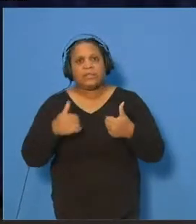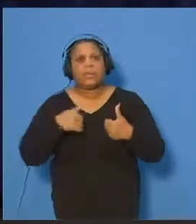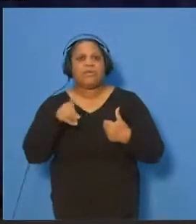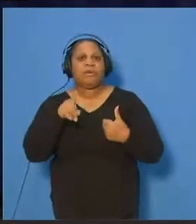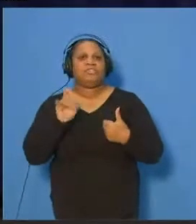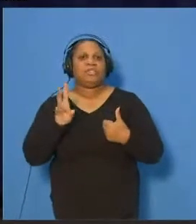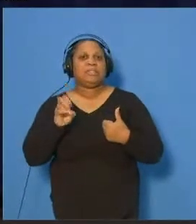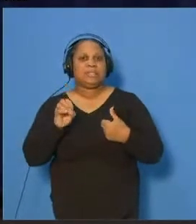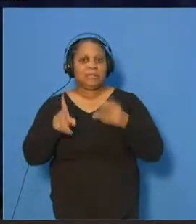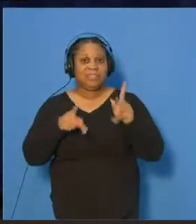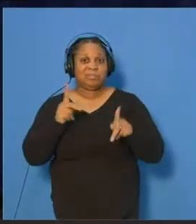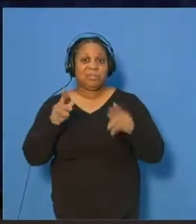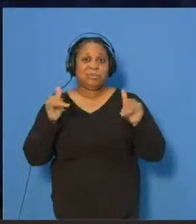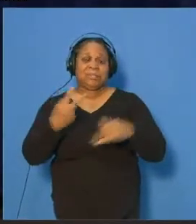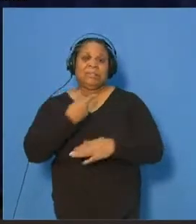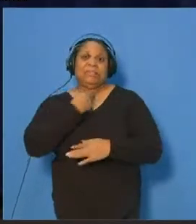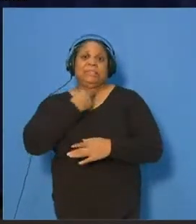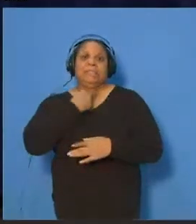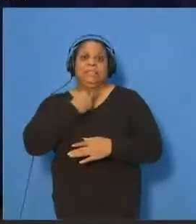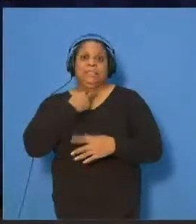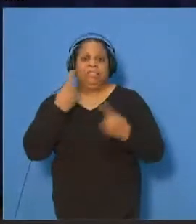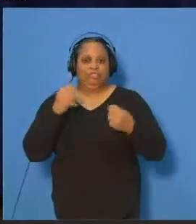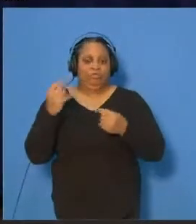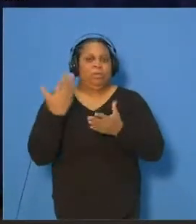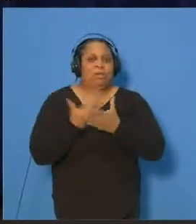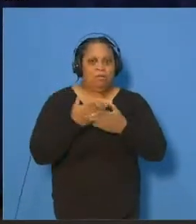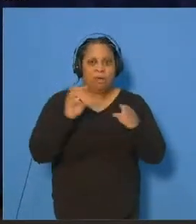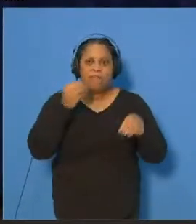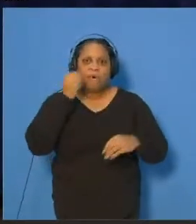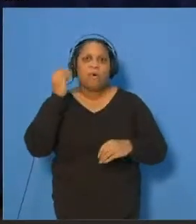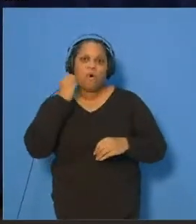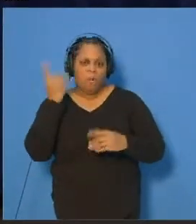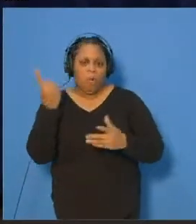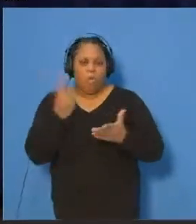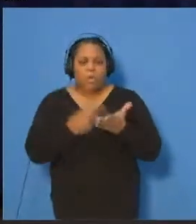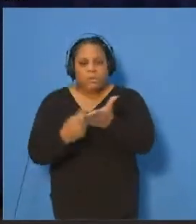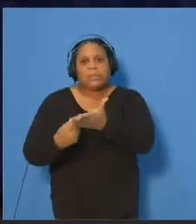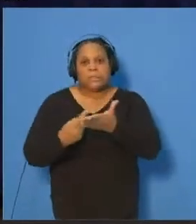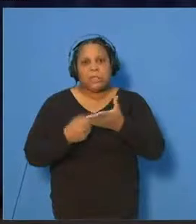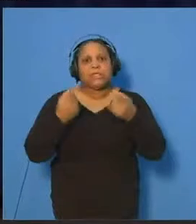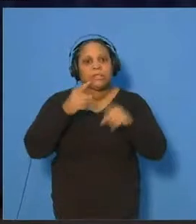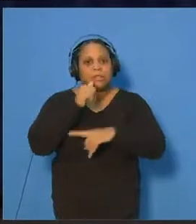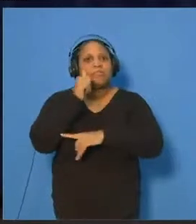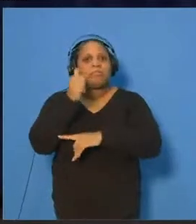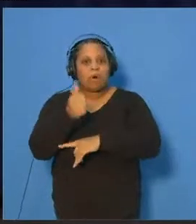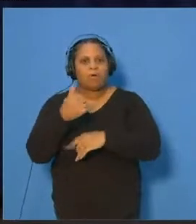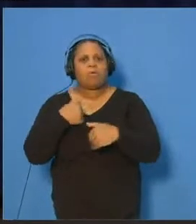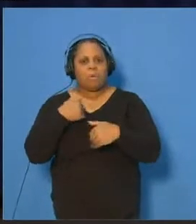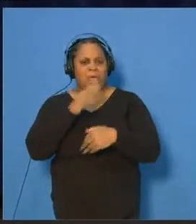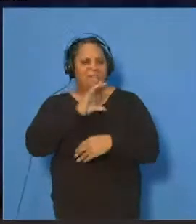persons that are looking to return home. One of the discussions which is going to take place tomorrow, and we do have a cabinet